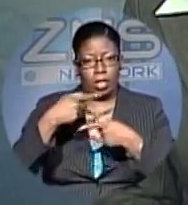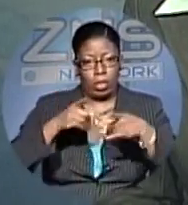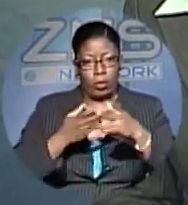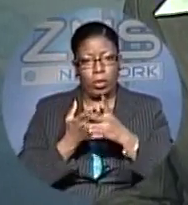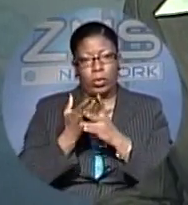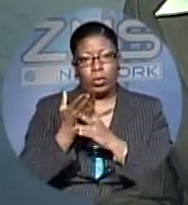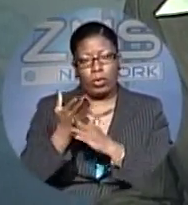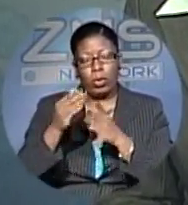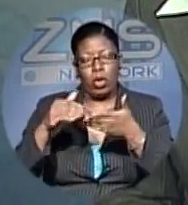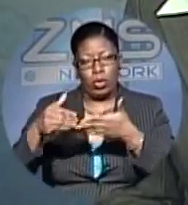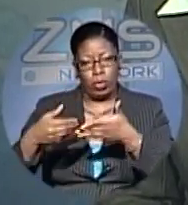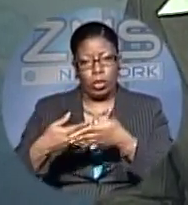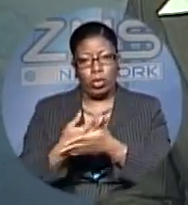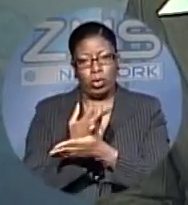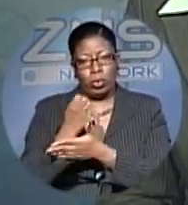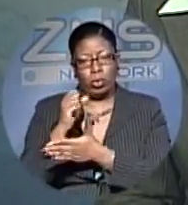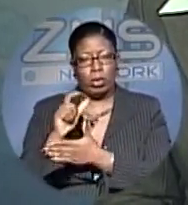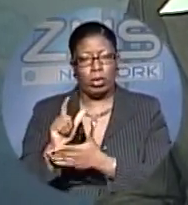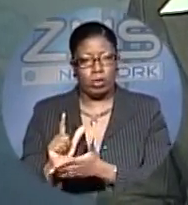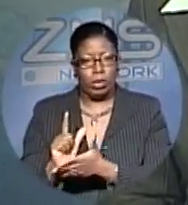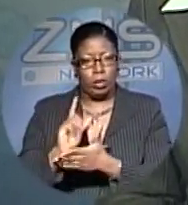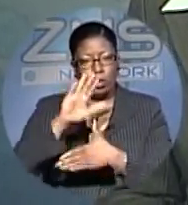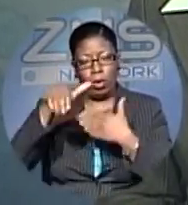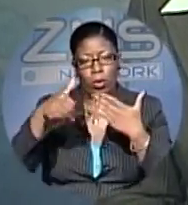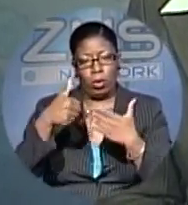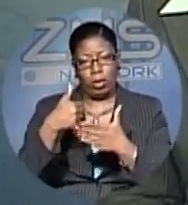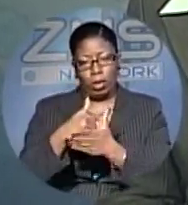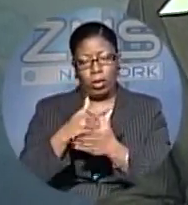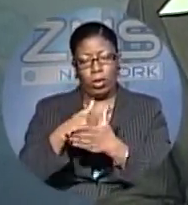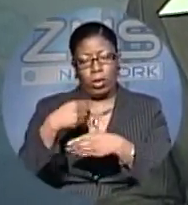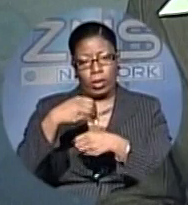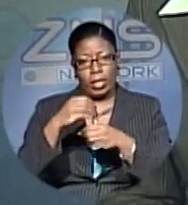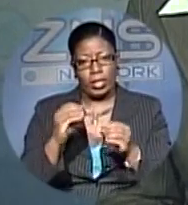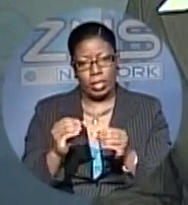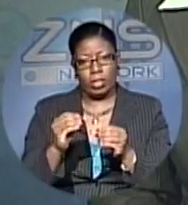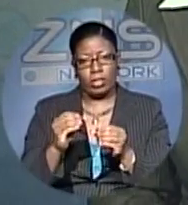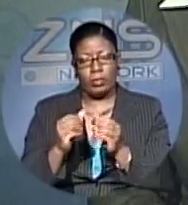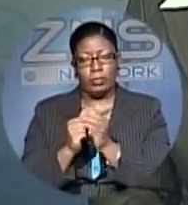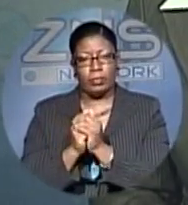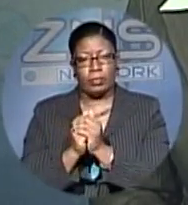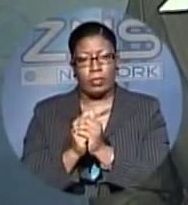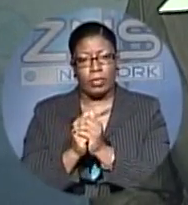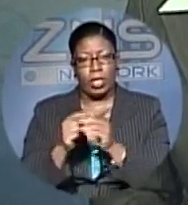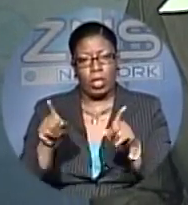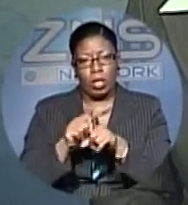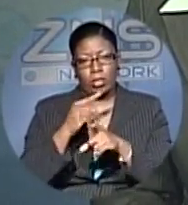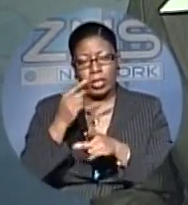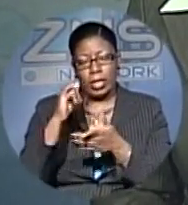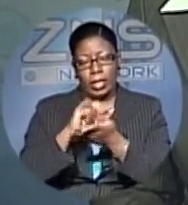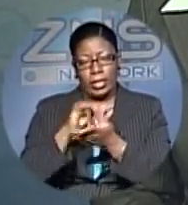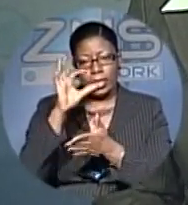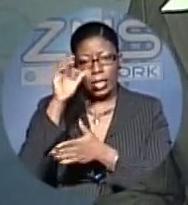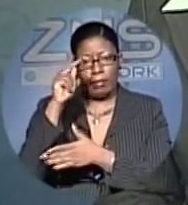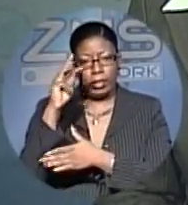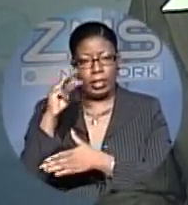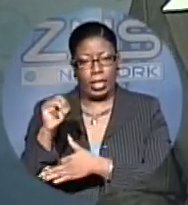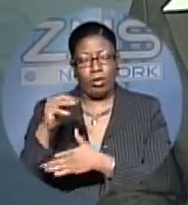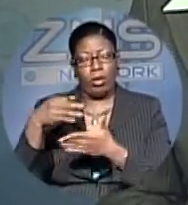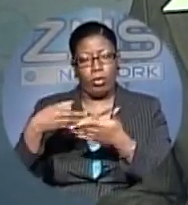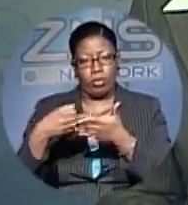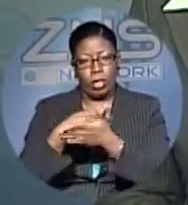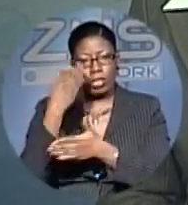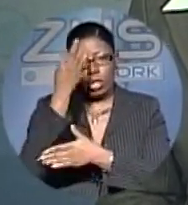change, something that's essential for all organizations if they are to remain relevant. He declared that the FNM, with its refreshed slate